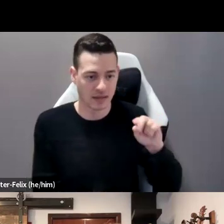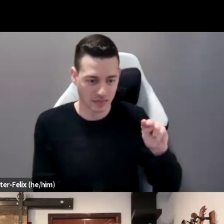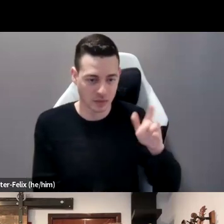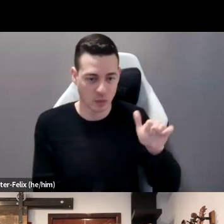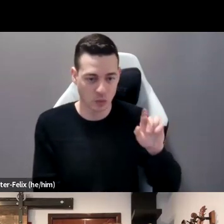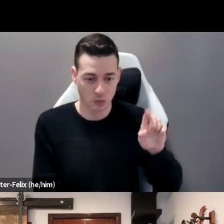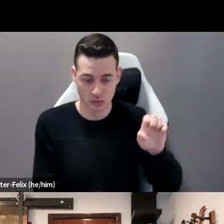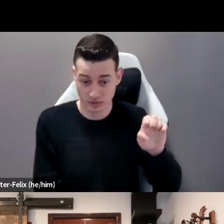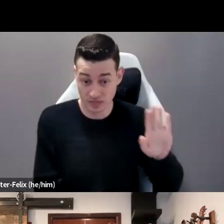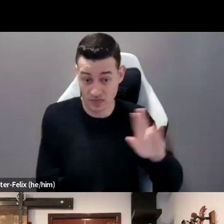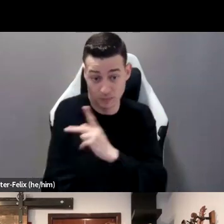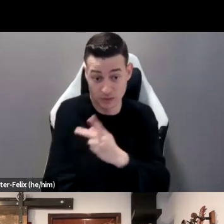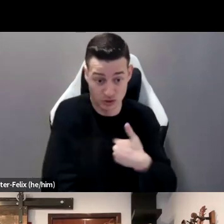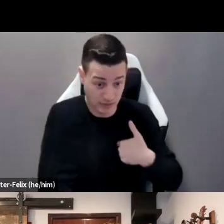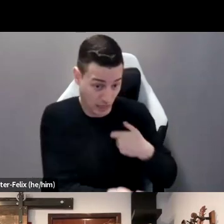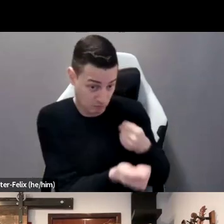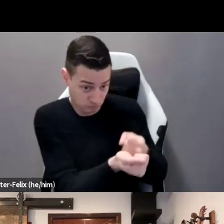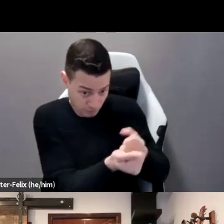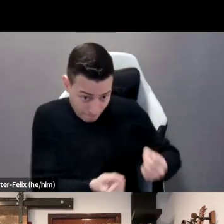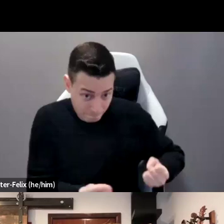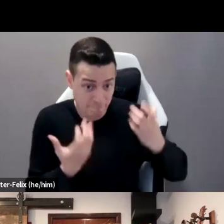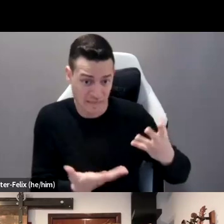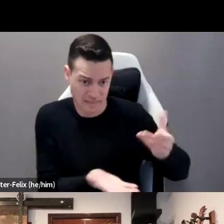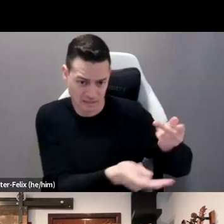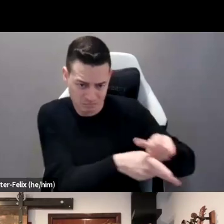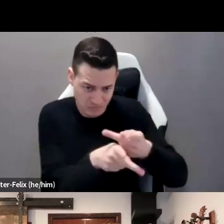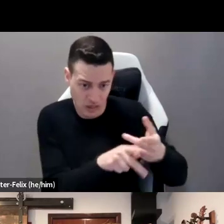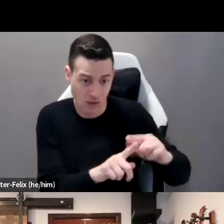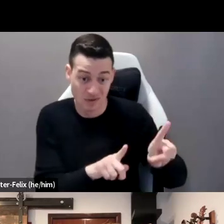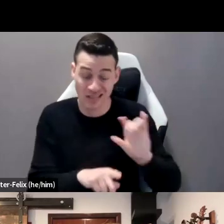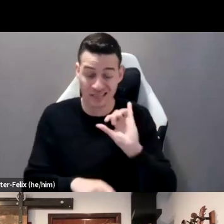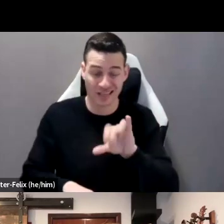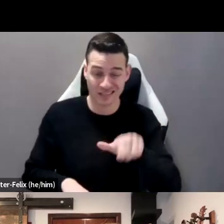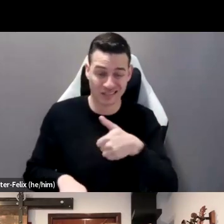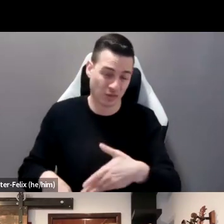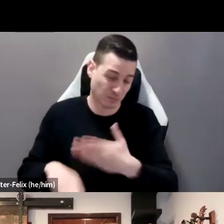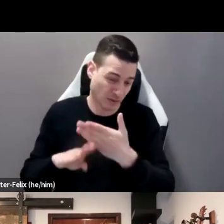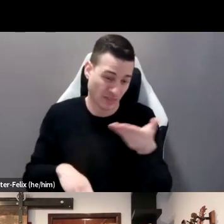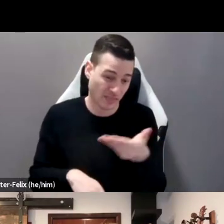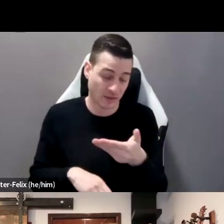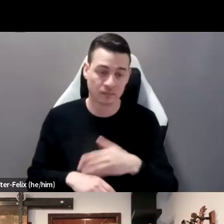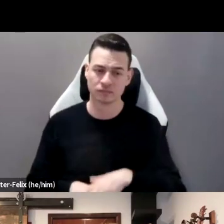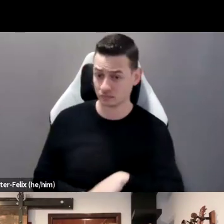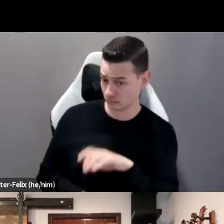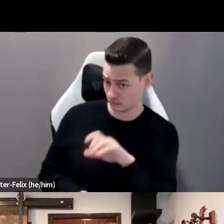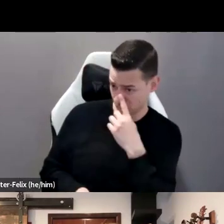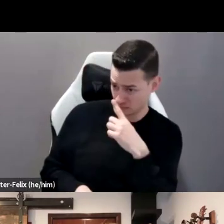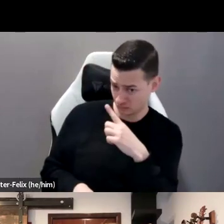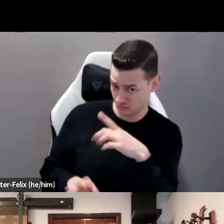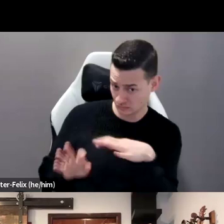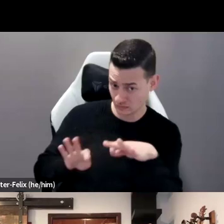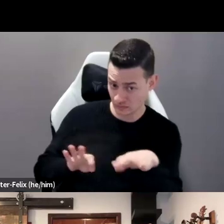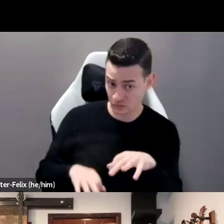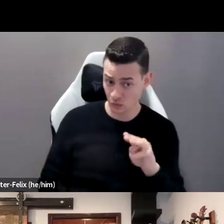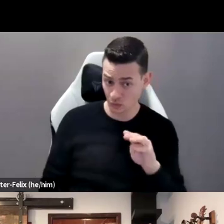that is there. Can you give like an example of what within the NYU system, what does Medicaid cover? What does it